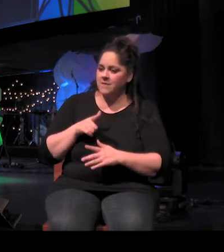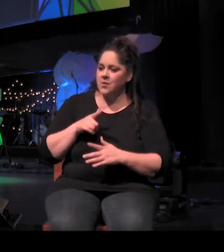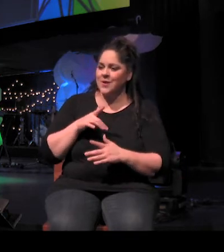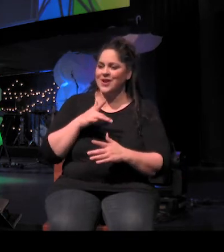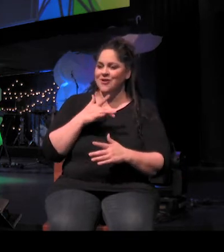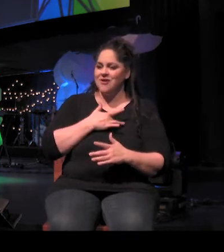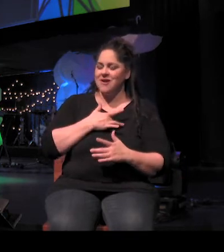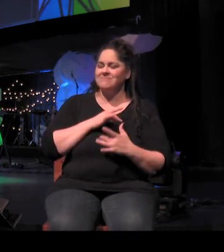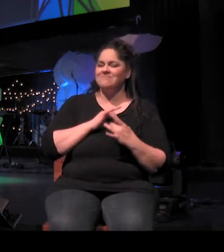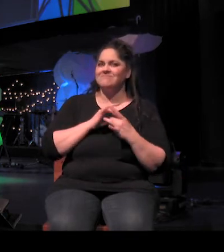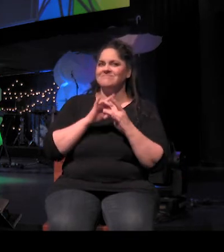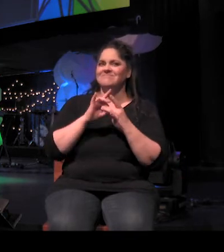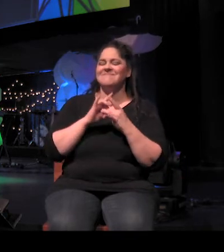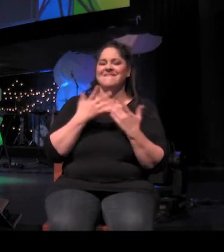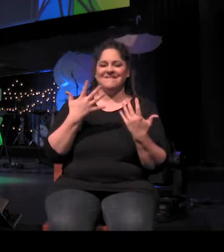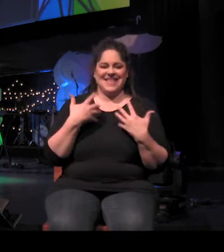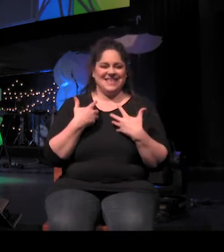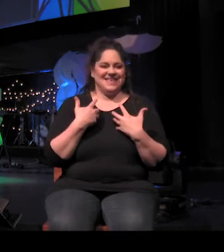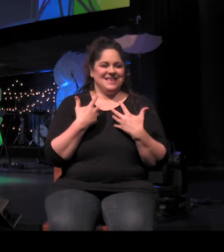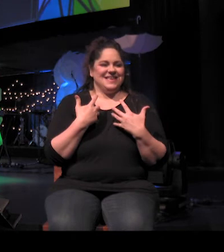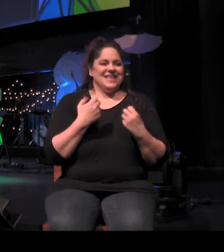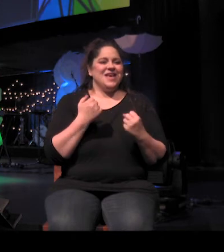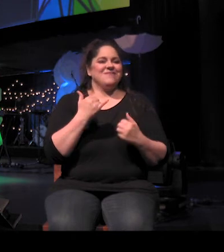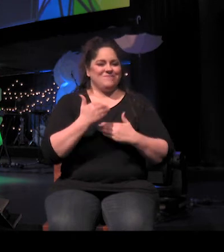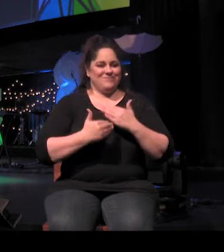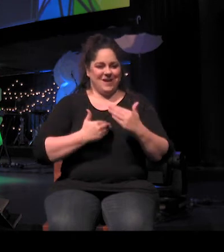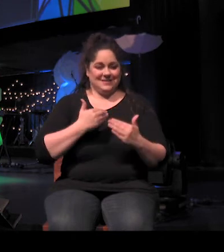Restoration. The second thing we see is transformation.